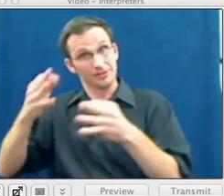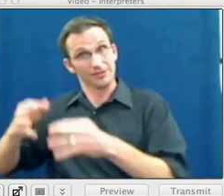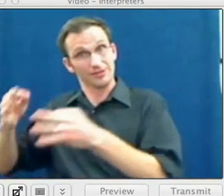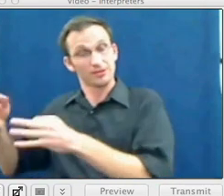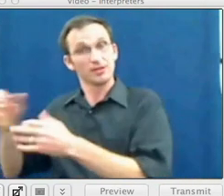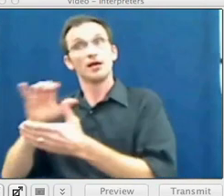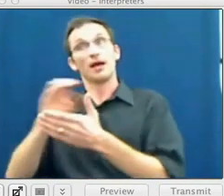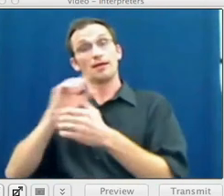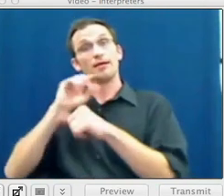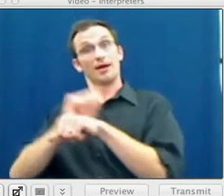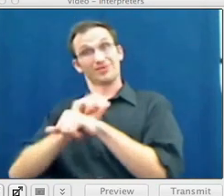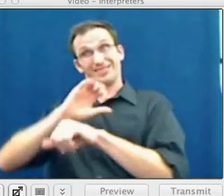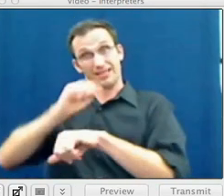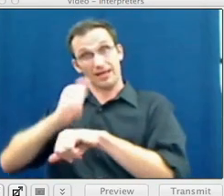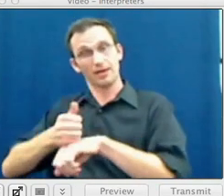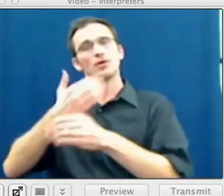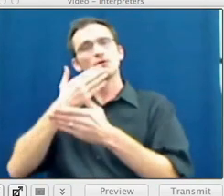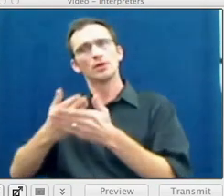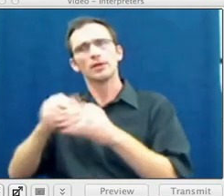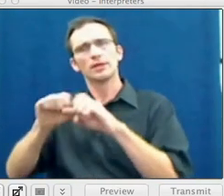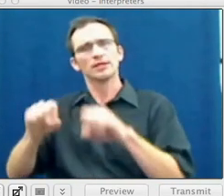operationalization, I can't say that word, of